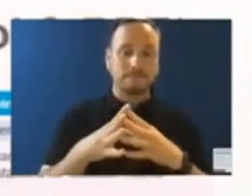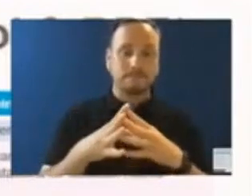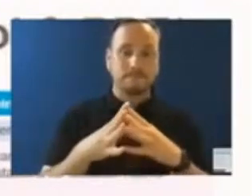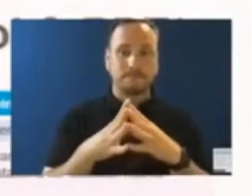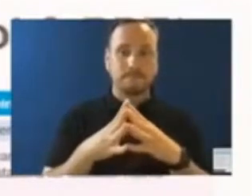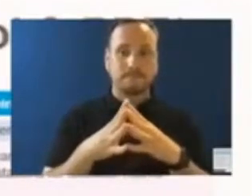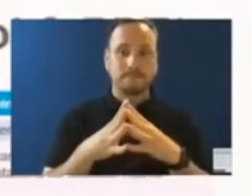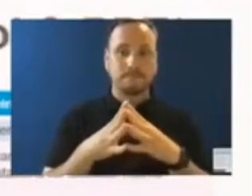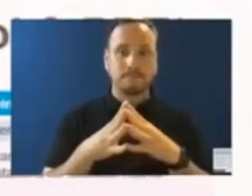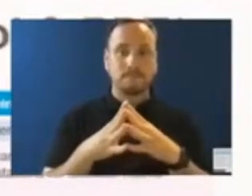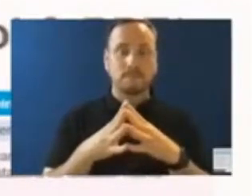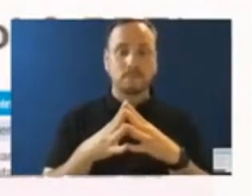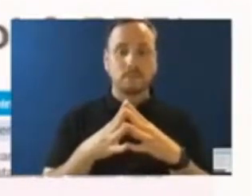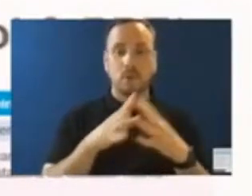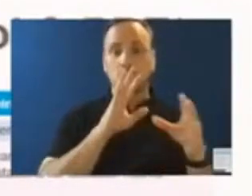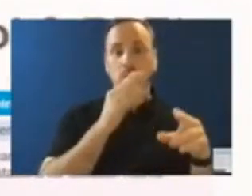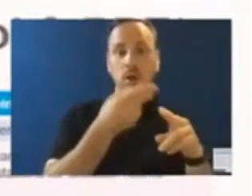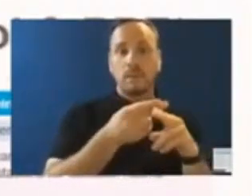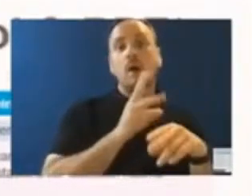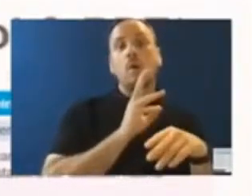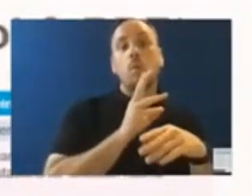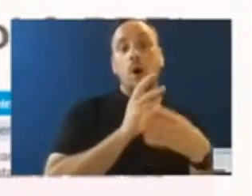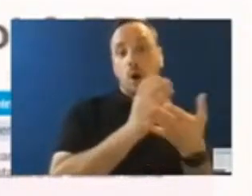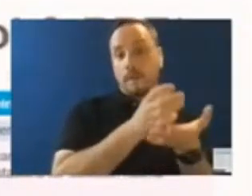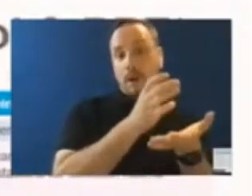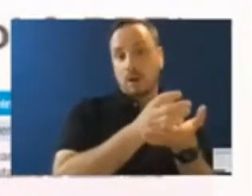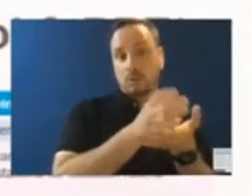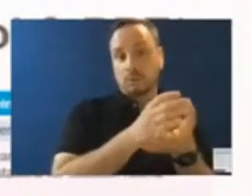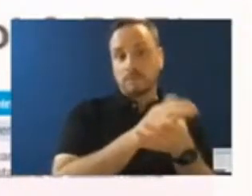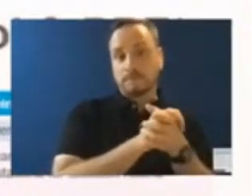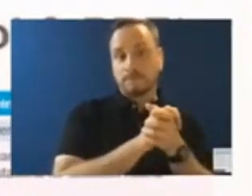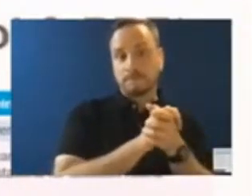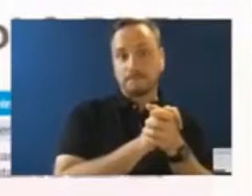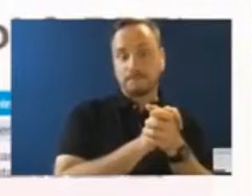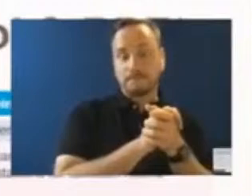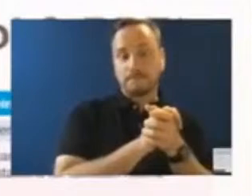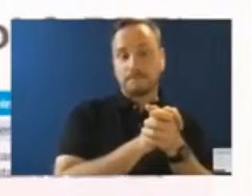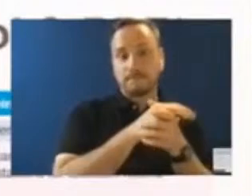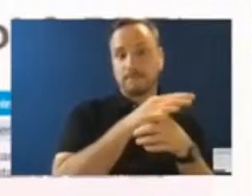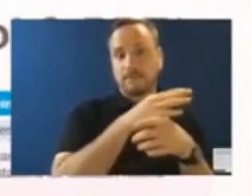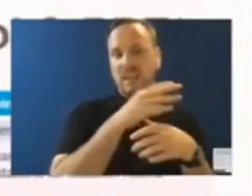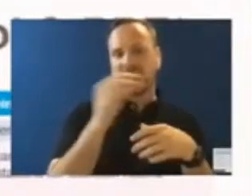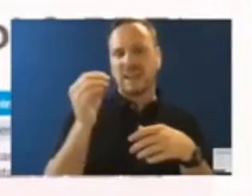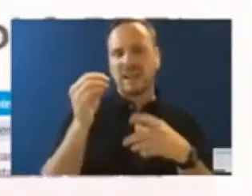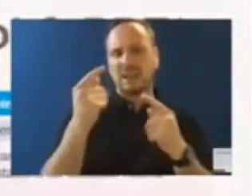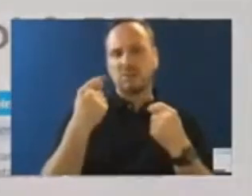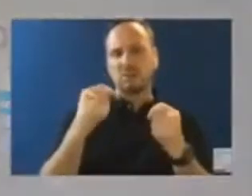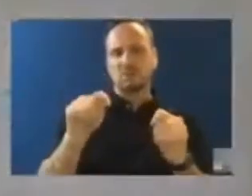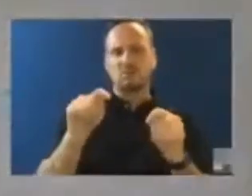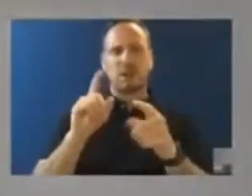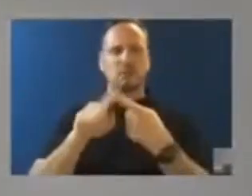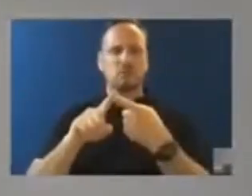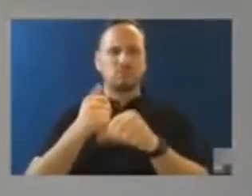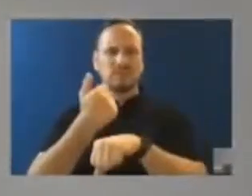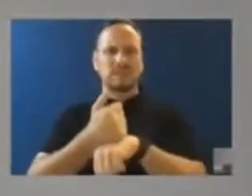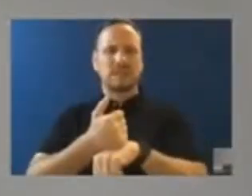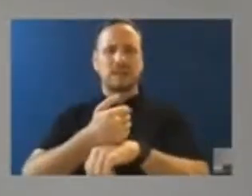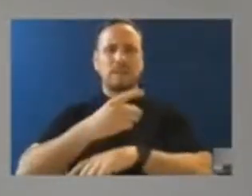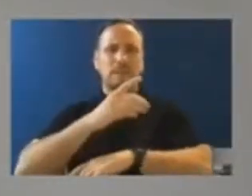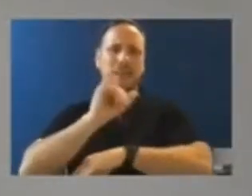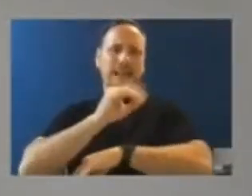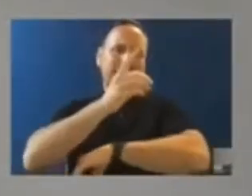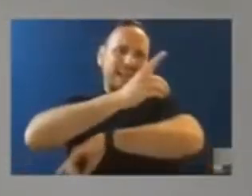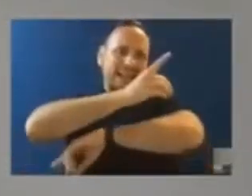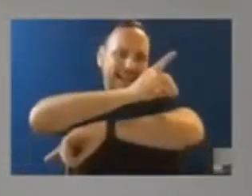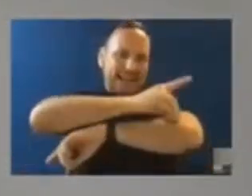water bottles, and then we are in the process of selecting a desk-style acrylic barrier. You've seen them, they're the 3-sided